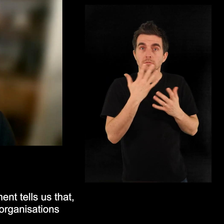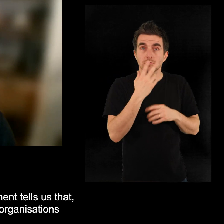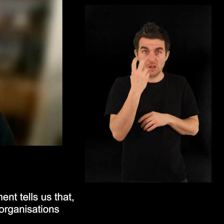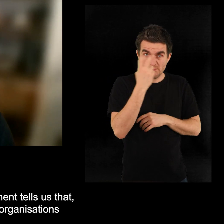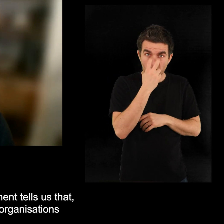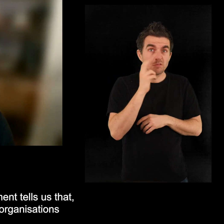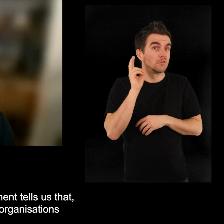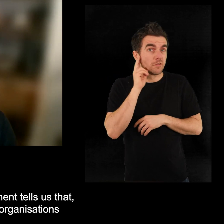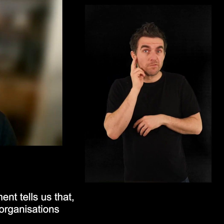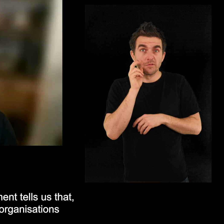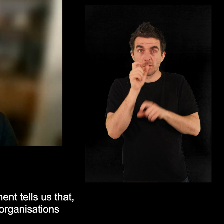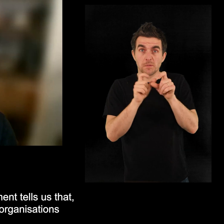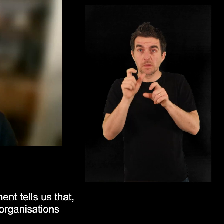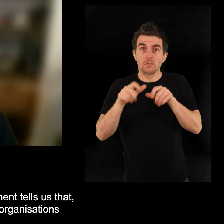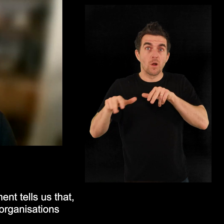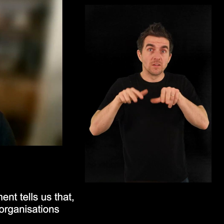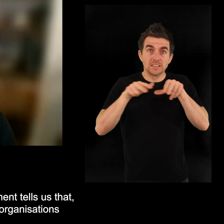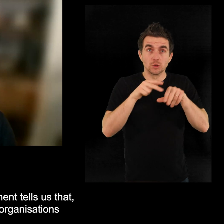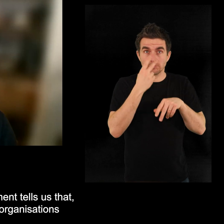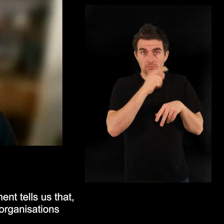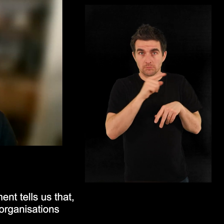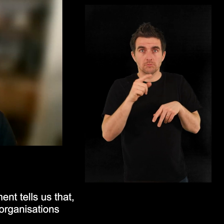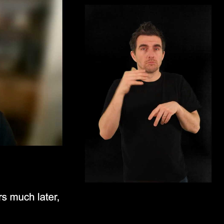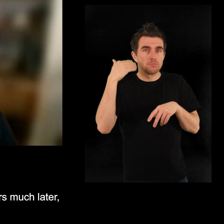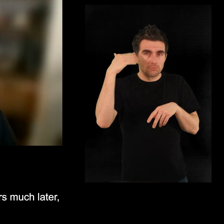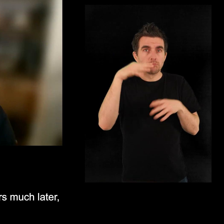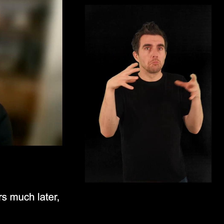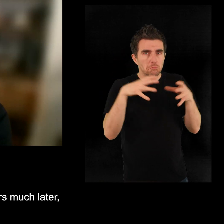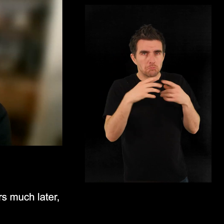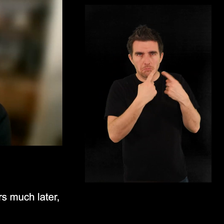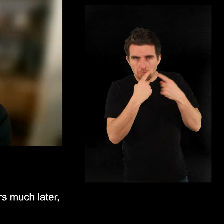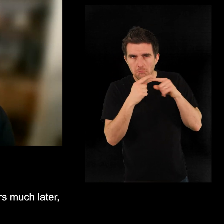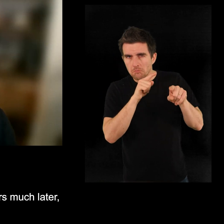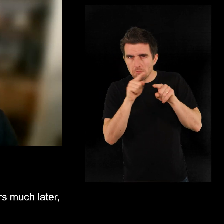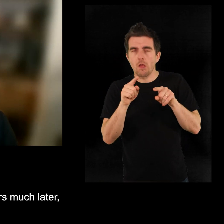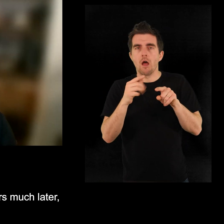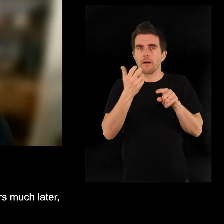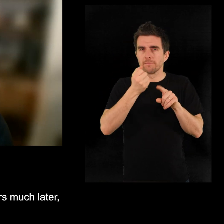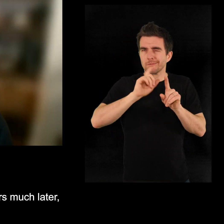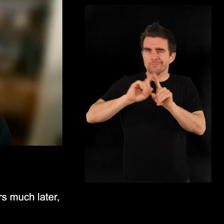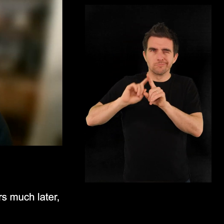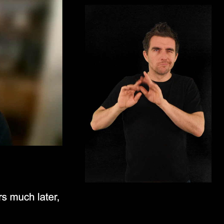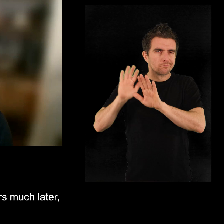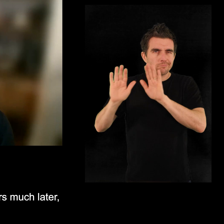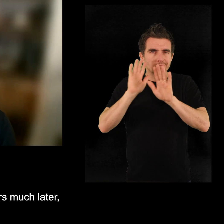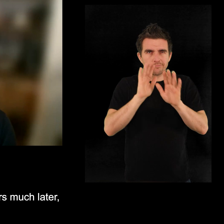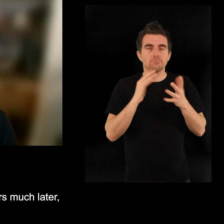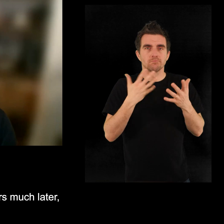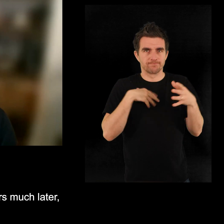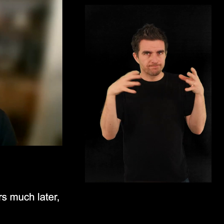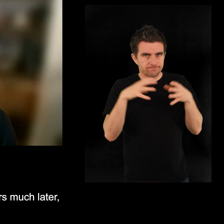tells us that blind and deaf people's organizations came together first, and others much